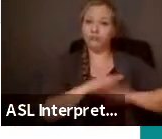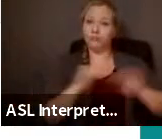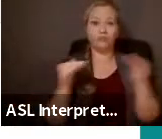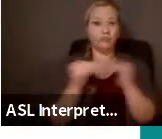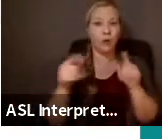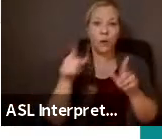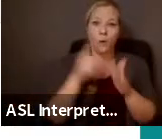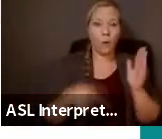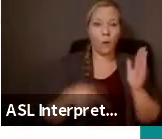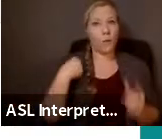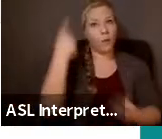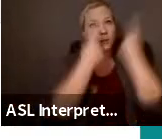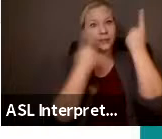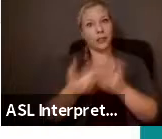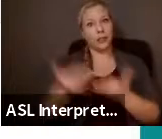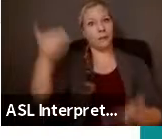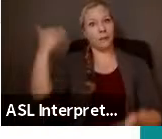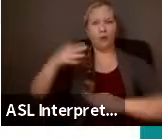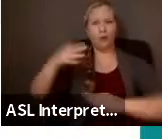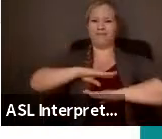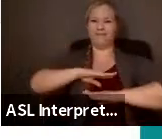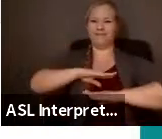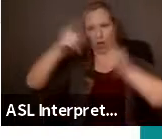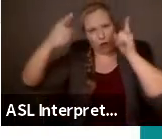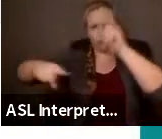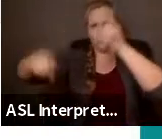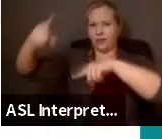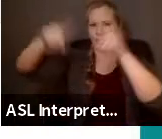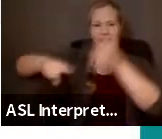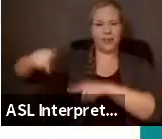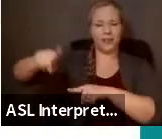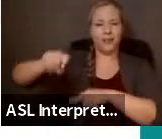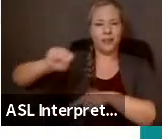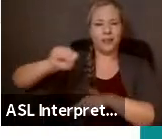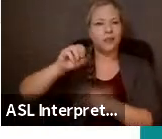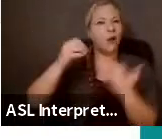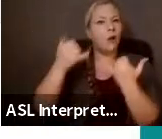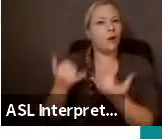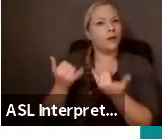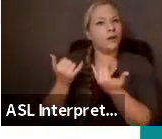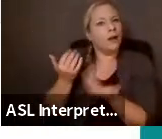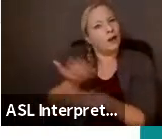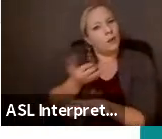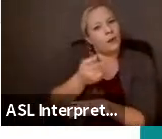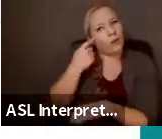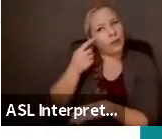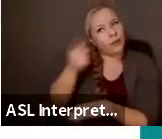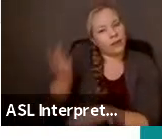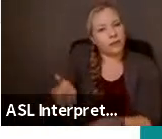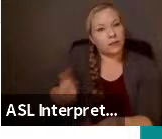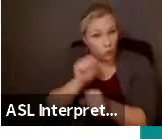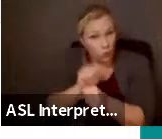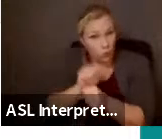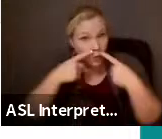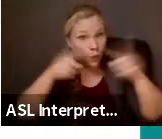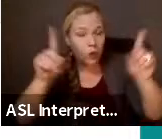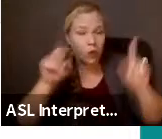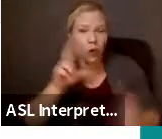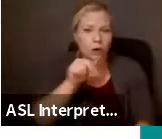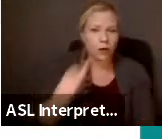to hear, based on everything we already agreed to in terms of the framework, what are your 2 cents on what's working and what's not? Yep.